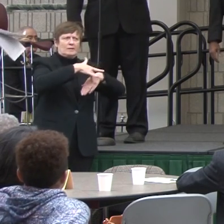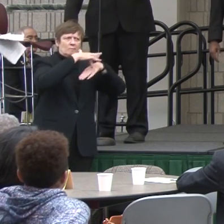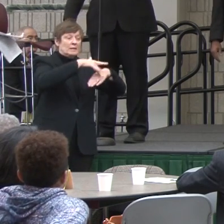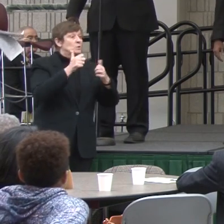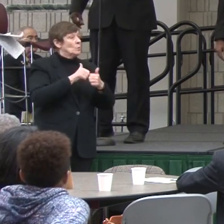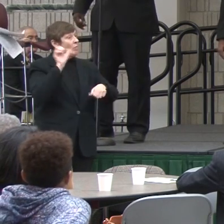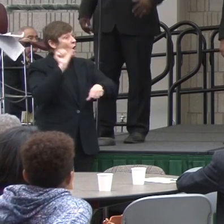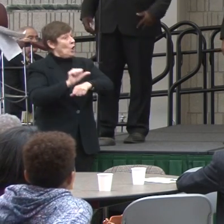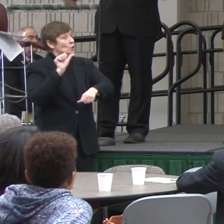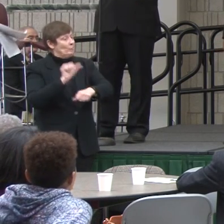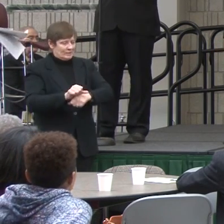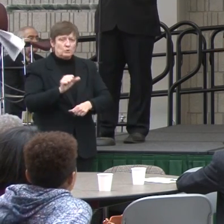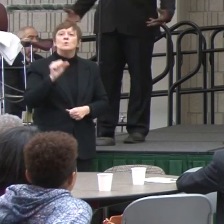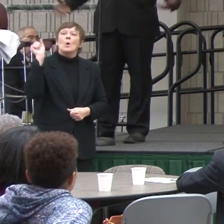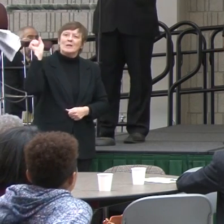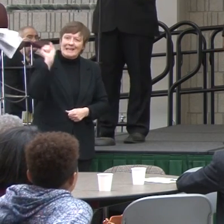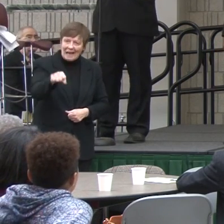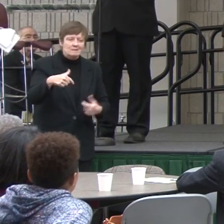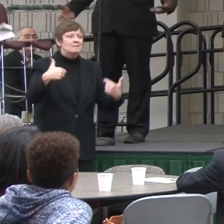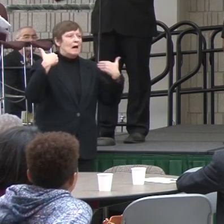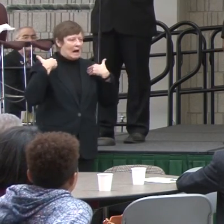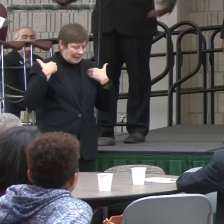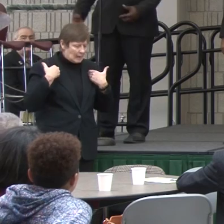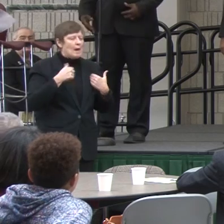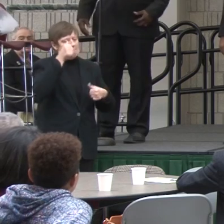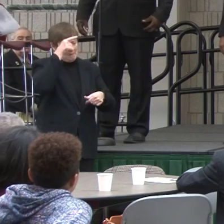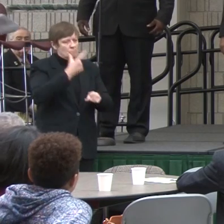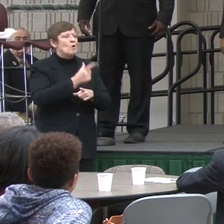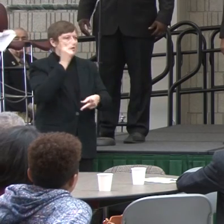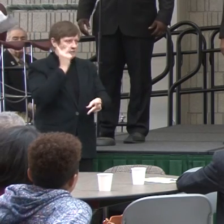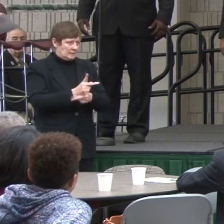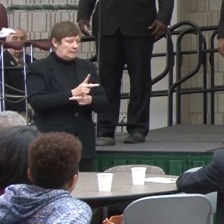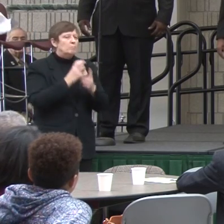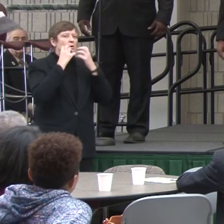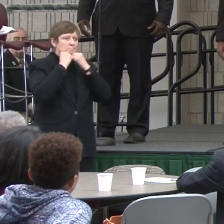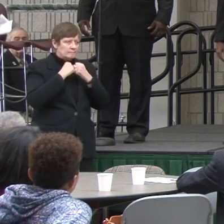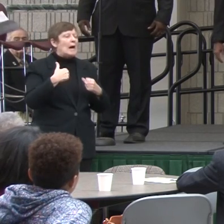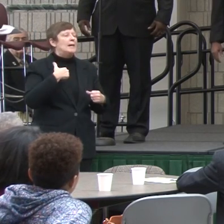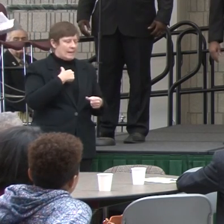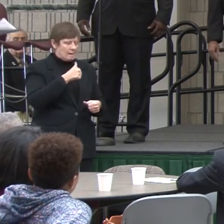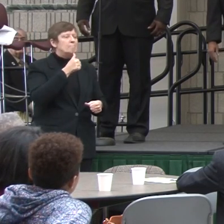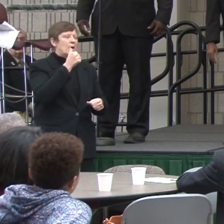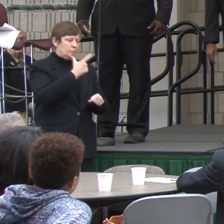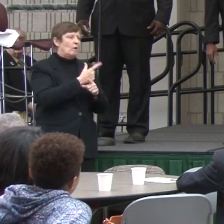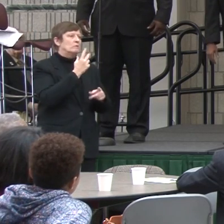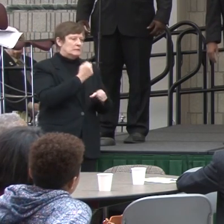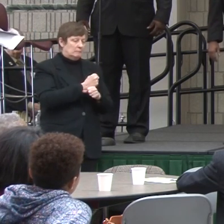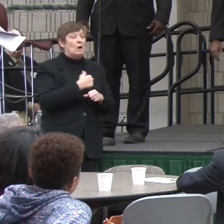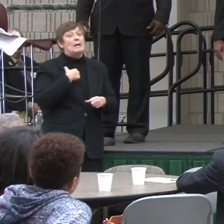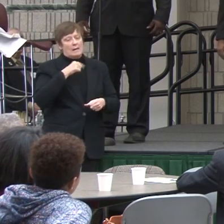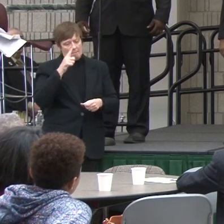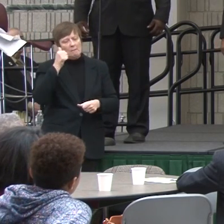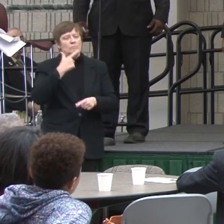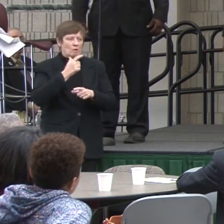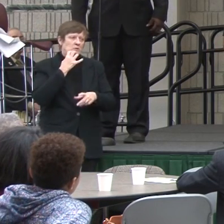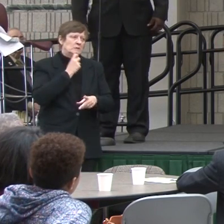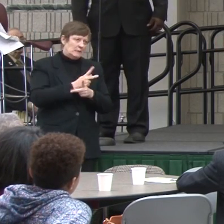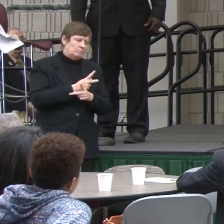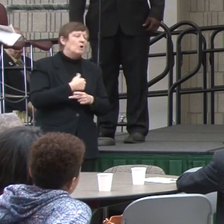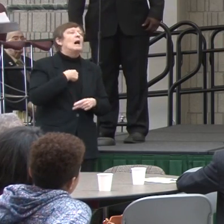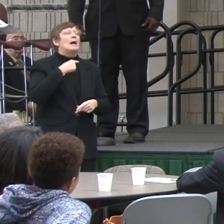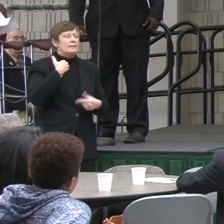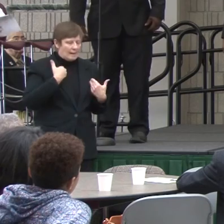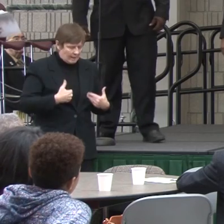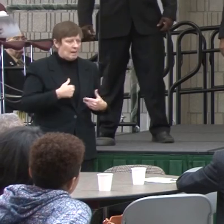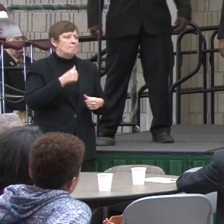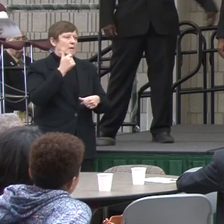occupation. So yes, I am my brother's keeper. I am my brother's keeper. I am my brother's keeper. I am